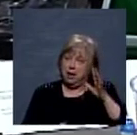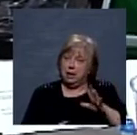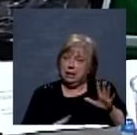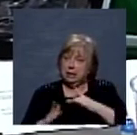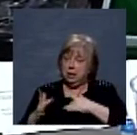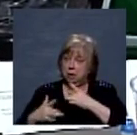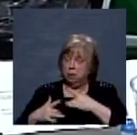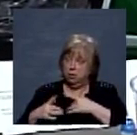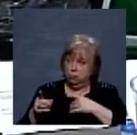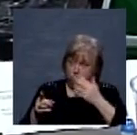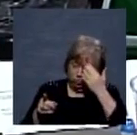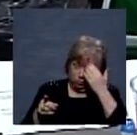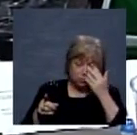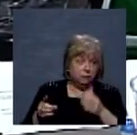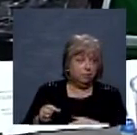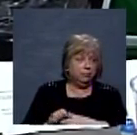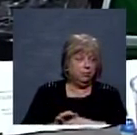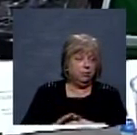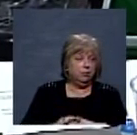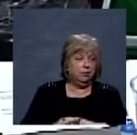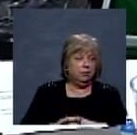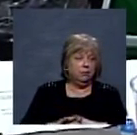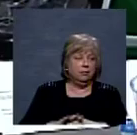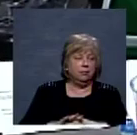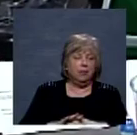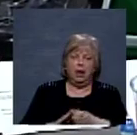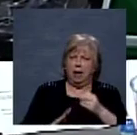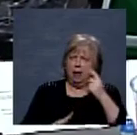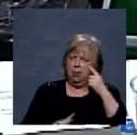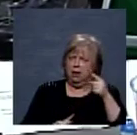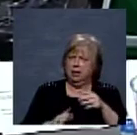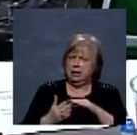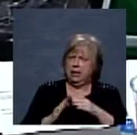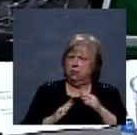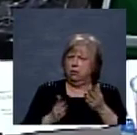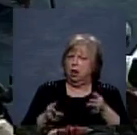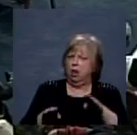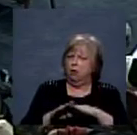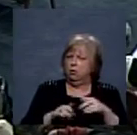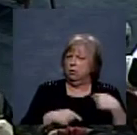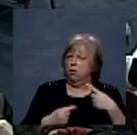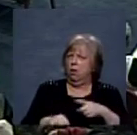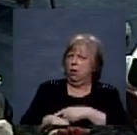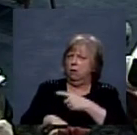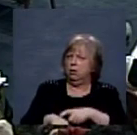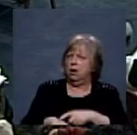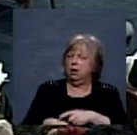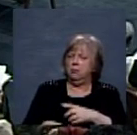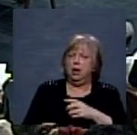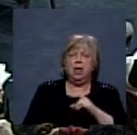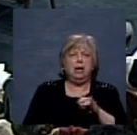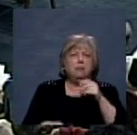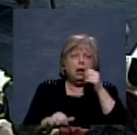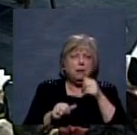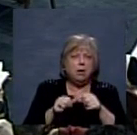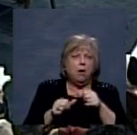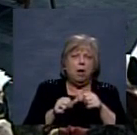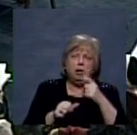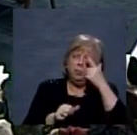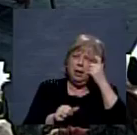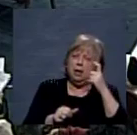And I think this has been closed for quite some time, hadn't it? And I think if I recall, it was due to